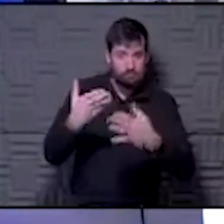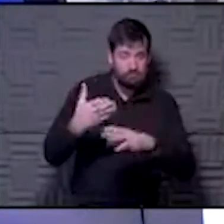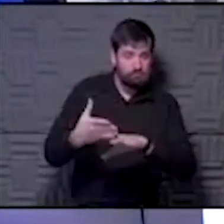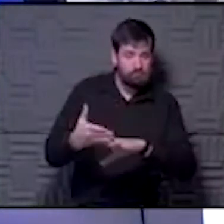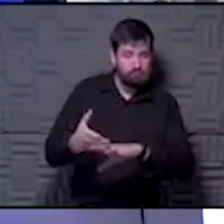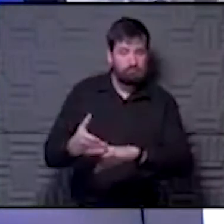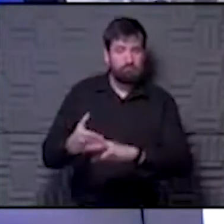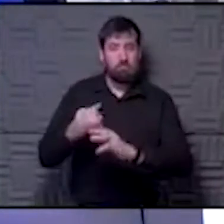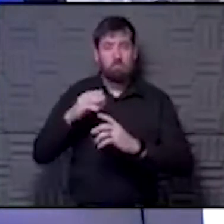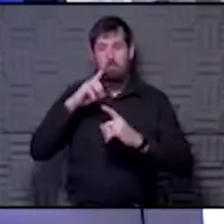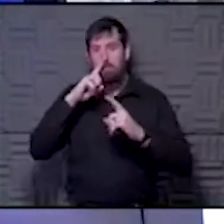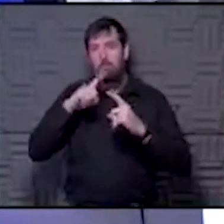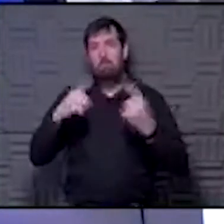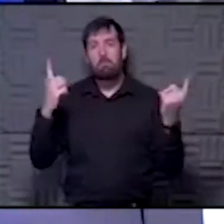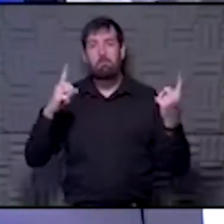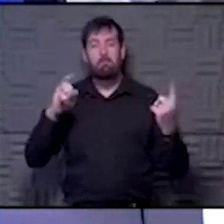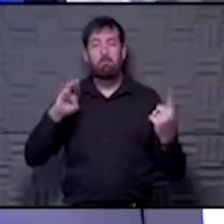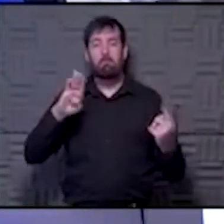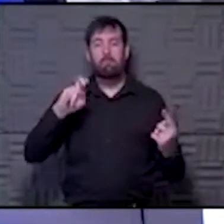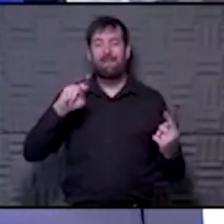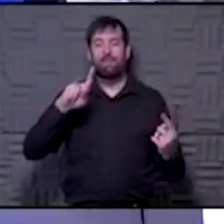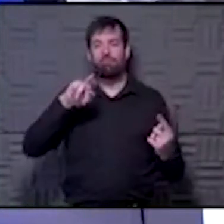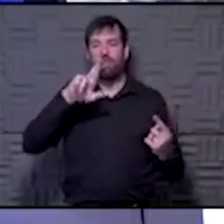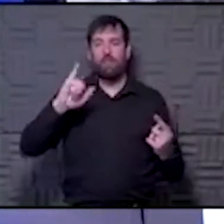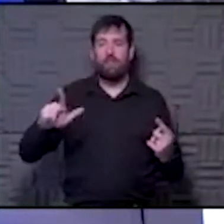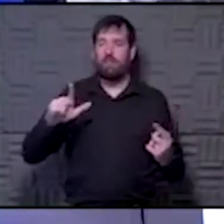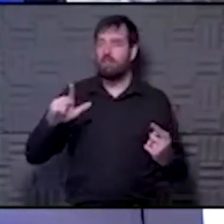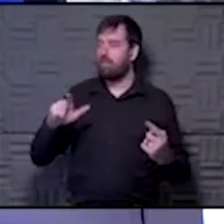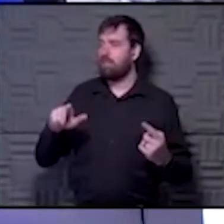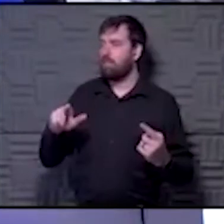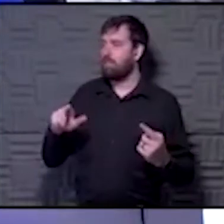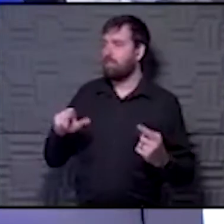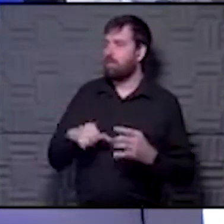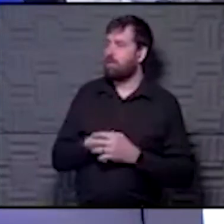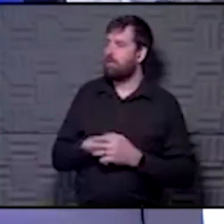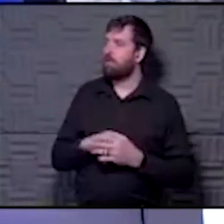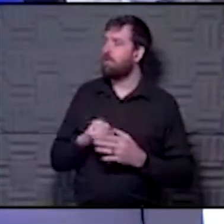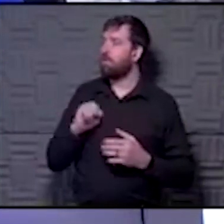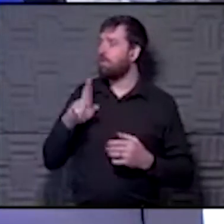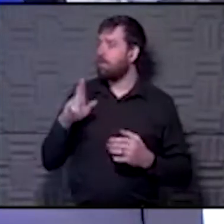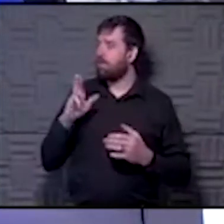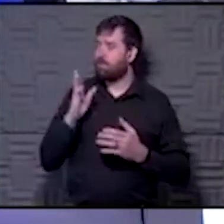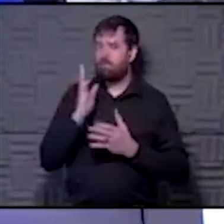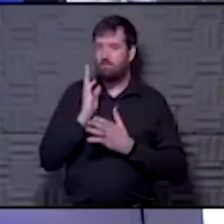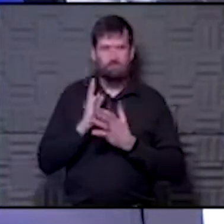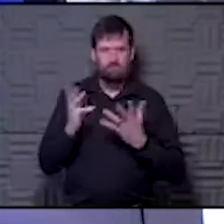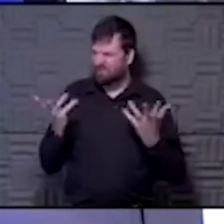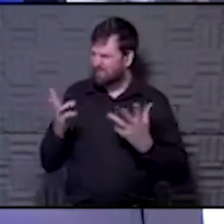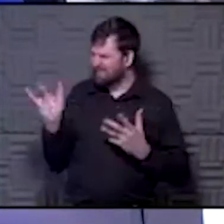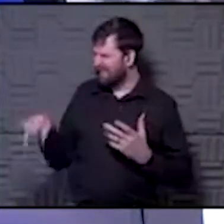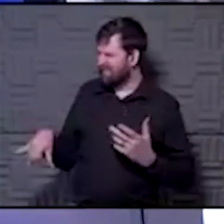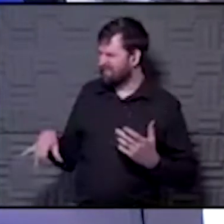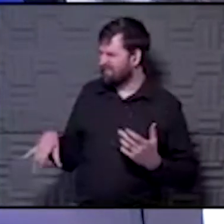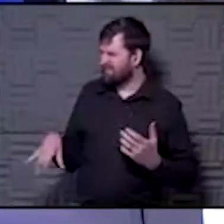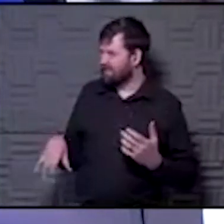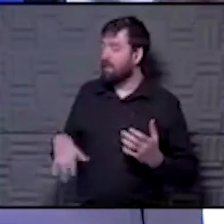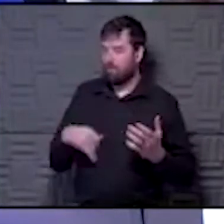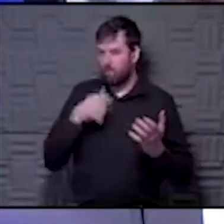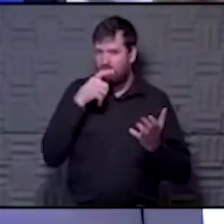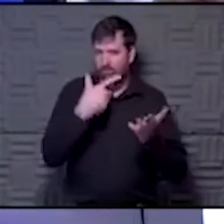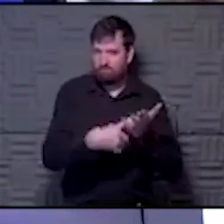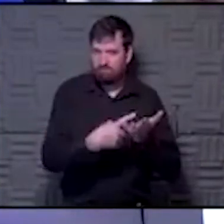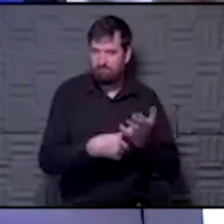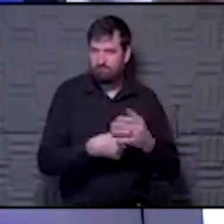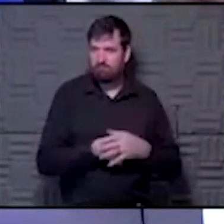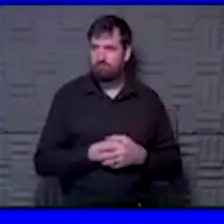help avoid allergic reaction? Okay, if you have a mast cell histiocytosis or some even just mastocytosis, What is one of that? those other things. Yeah, we'll talk about that.